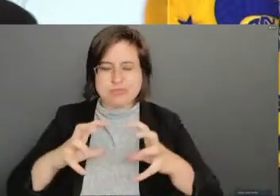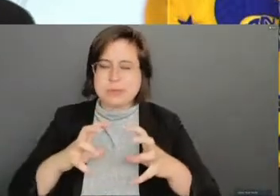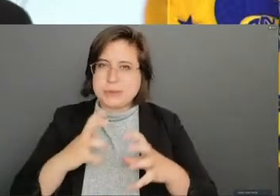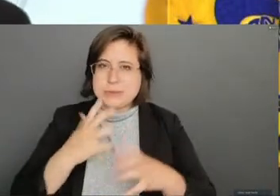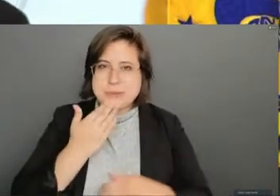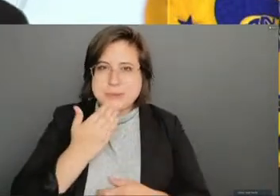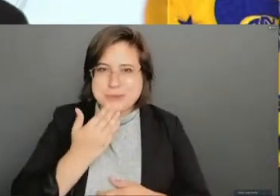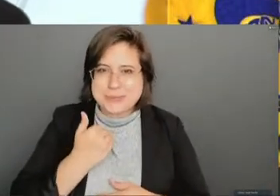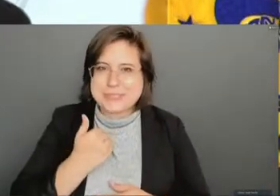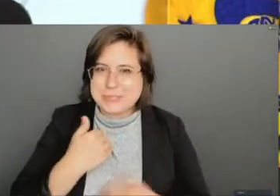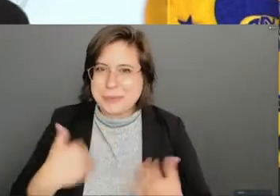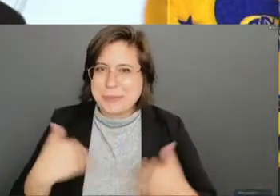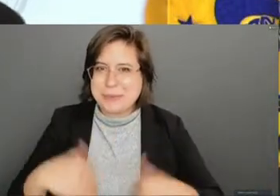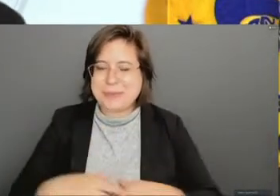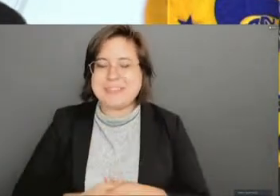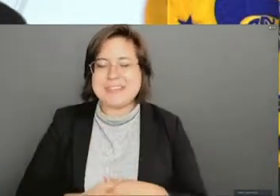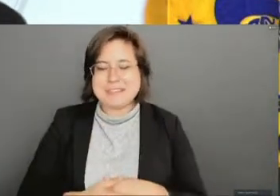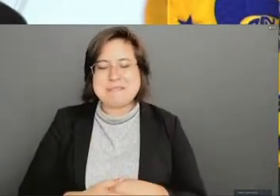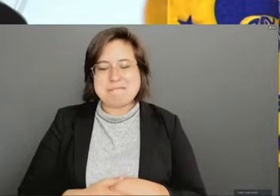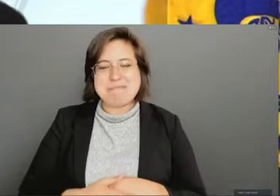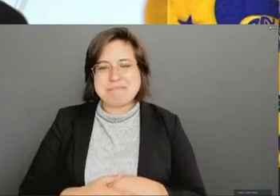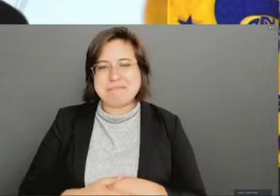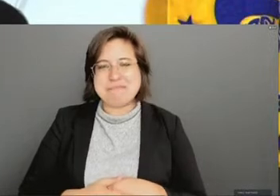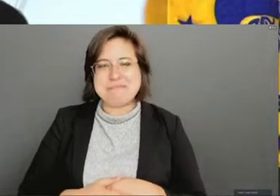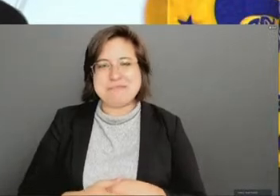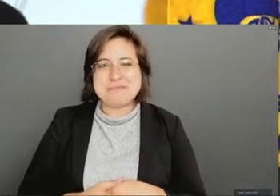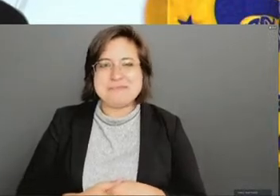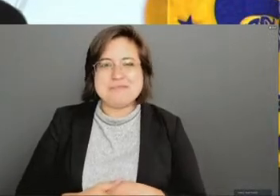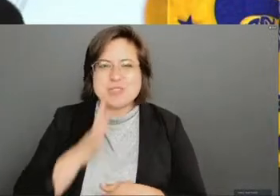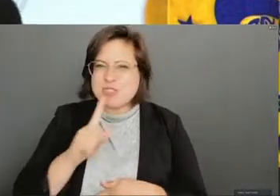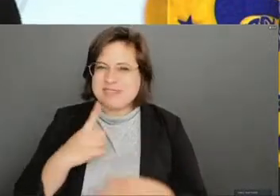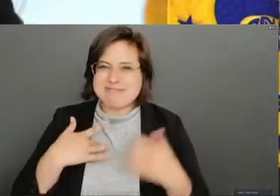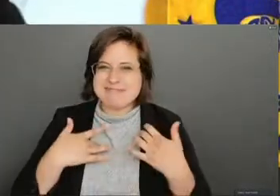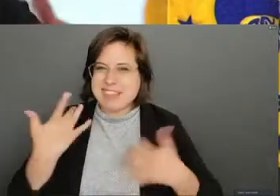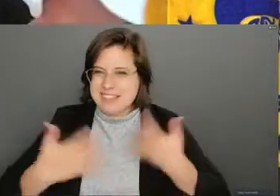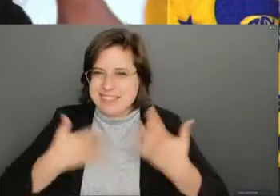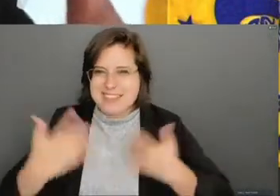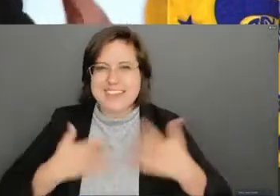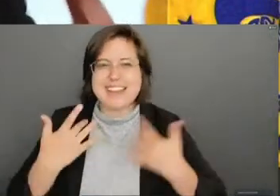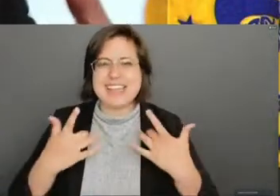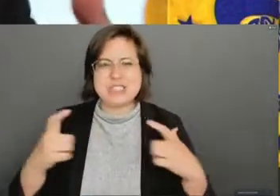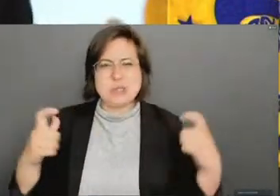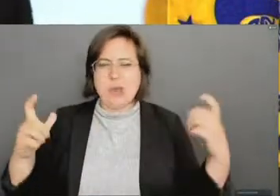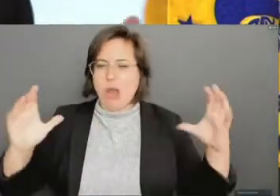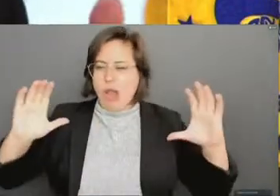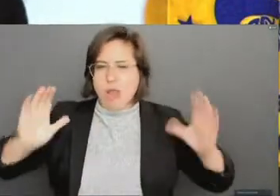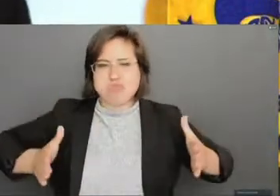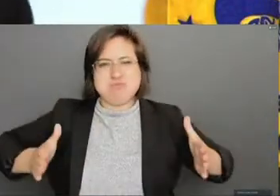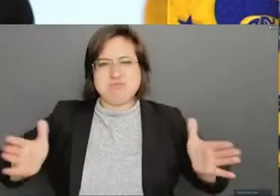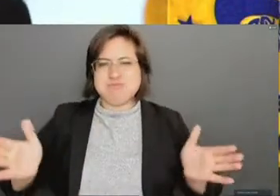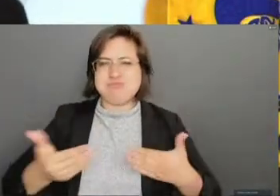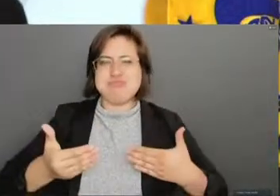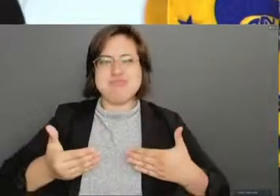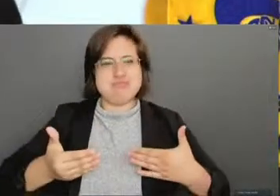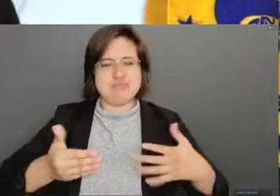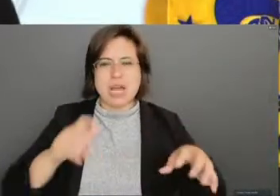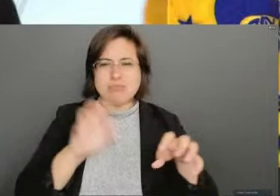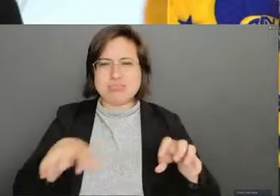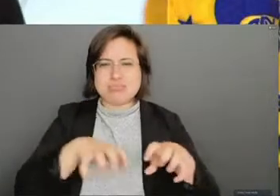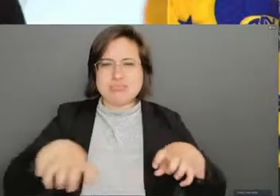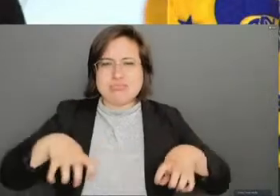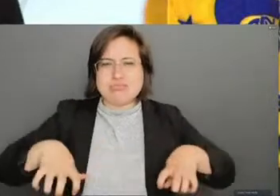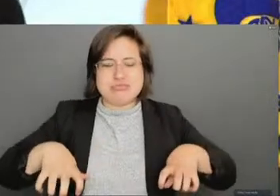sweet, actually. So I was so excited, and I took this huge box, of jalebi to the